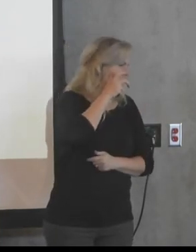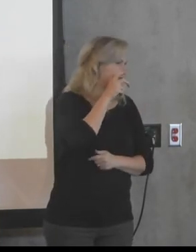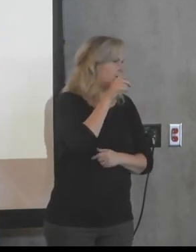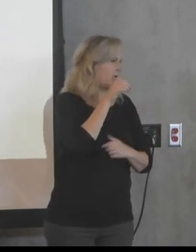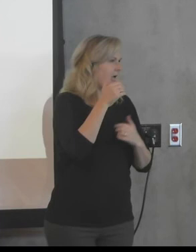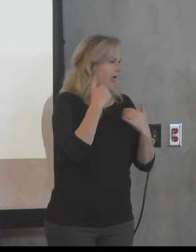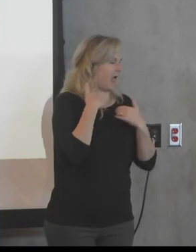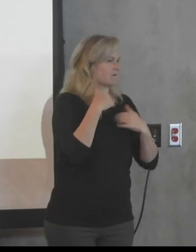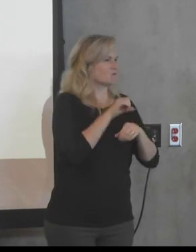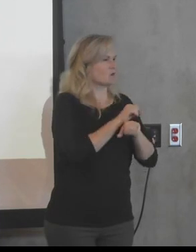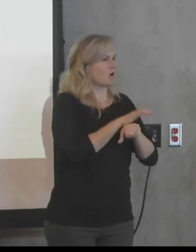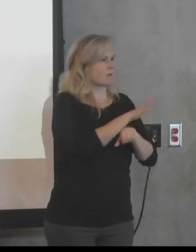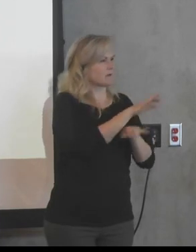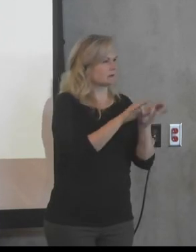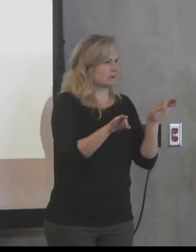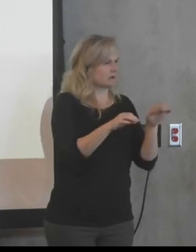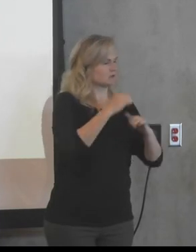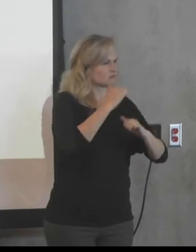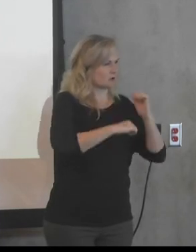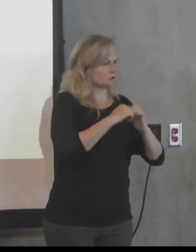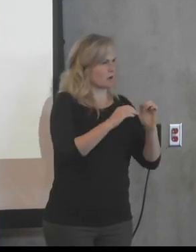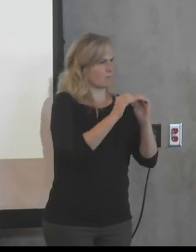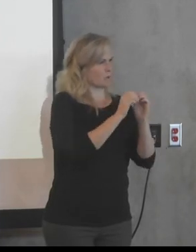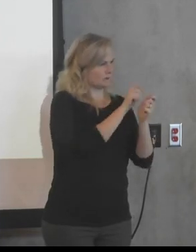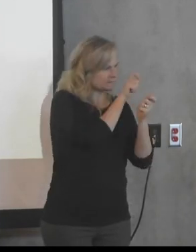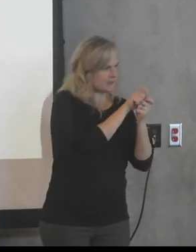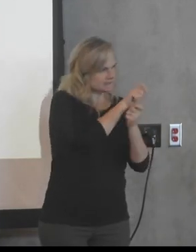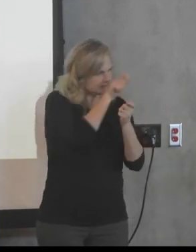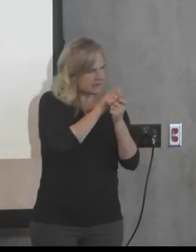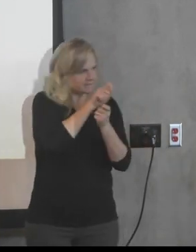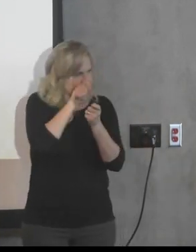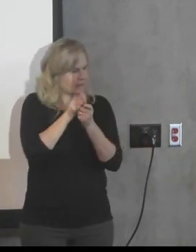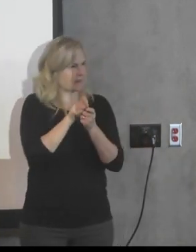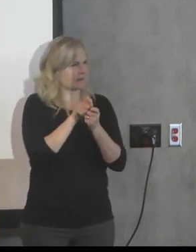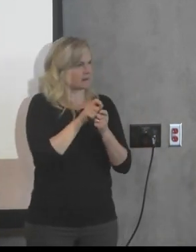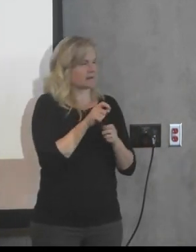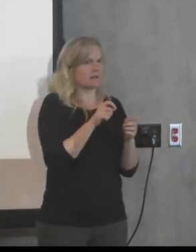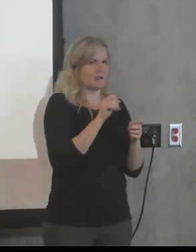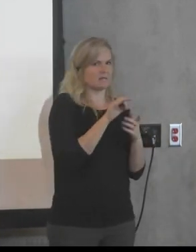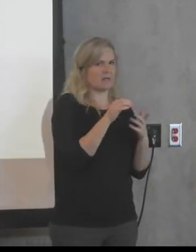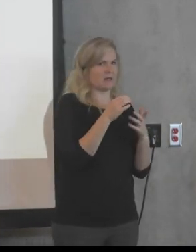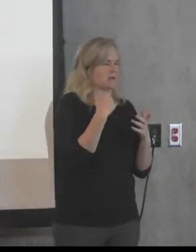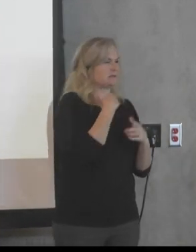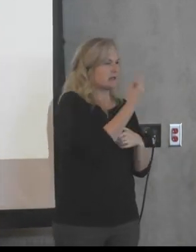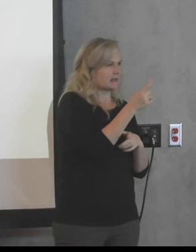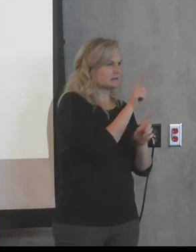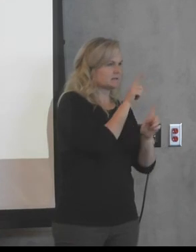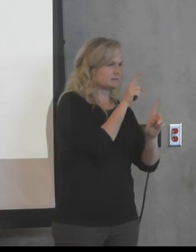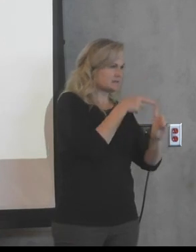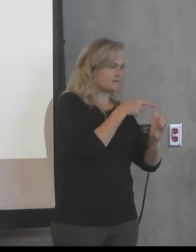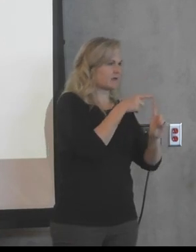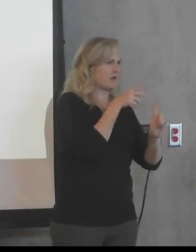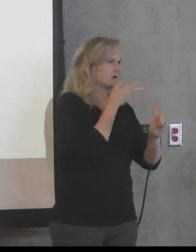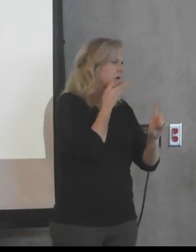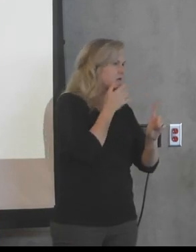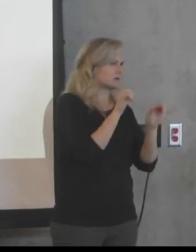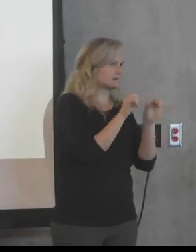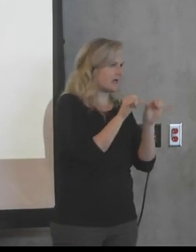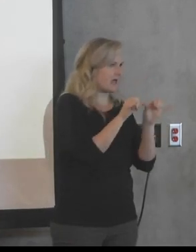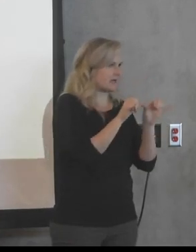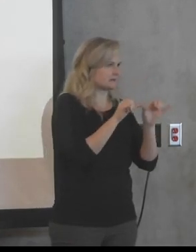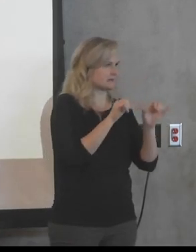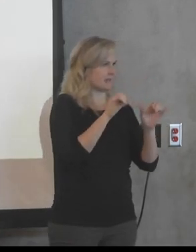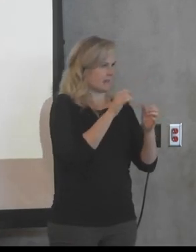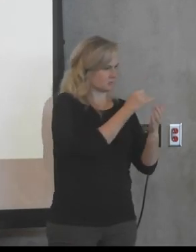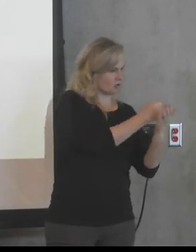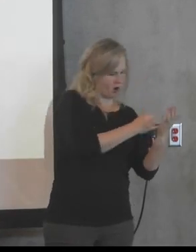their sentence structure and be specific. If they don't tell a specific color or size, their pictures don't match. When you've